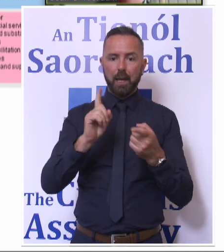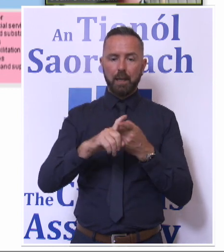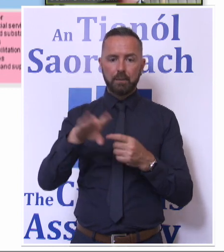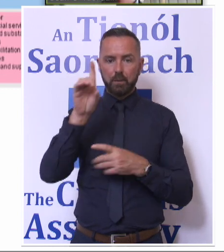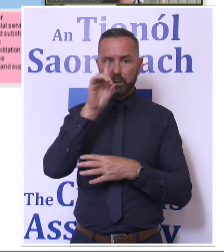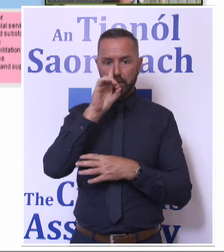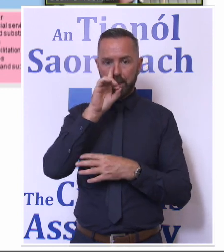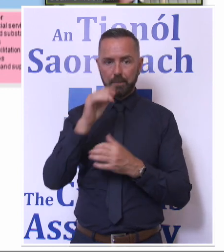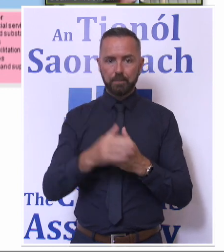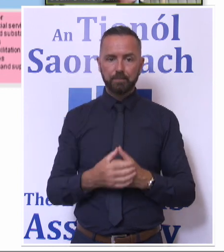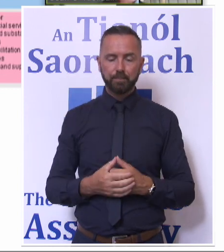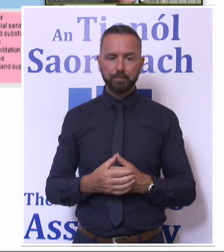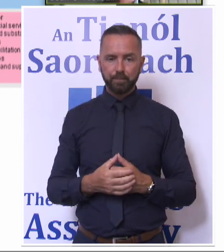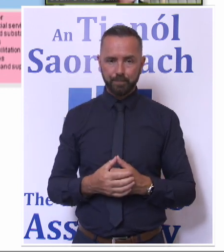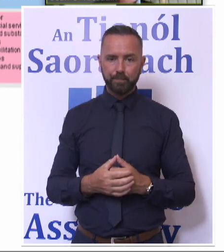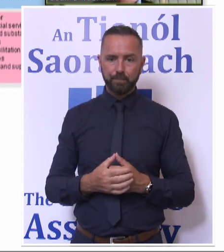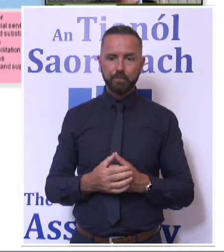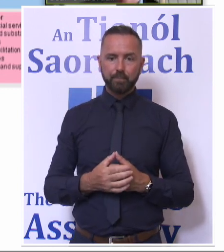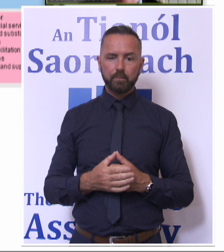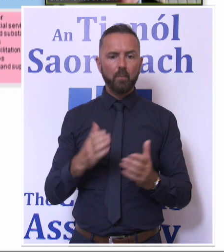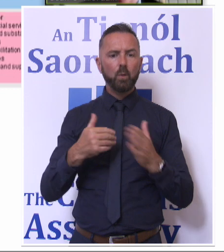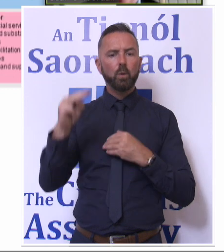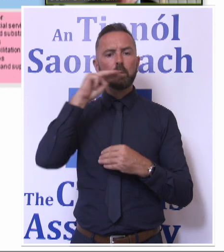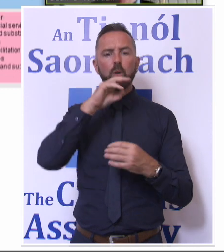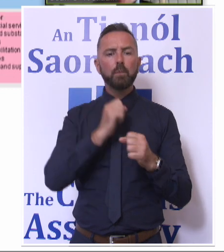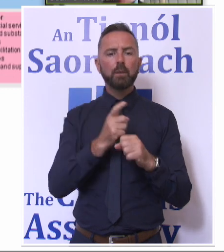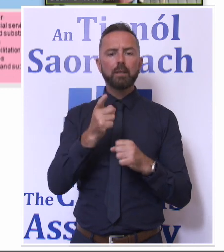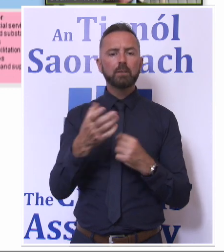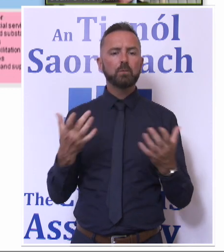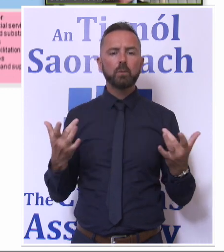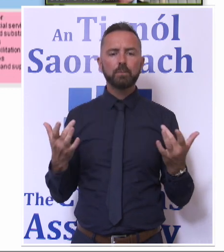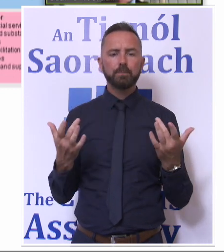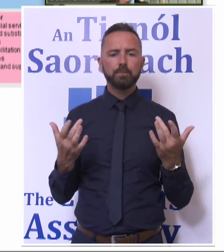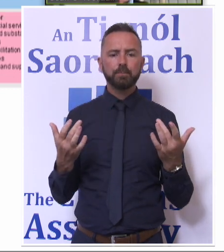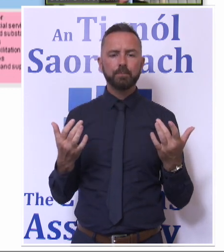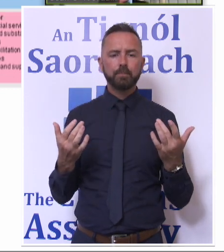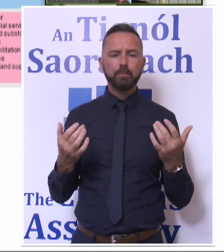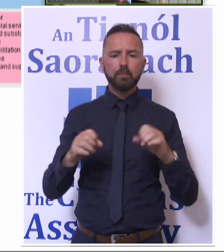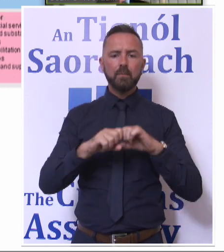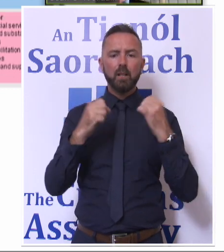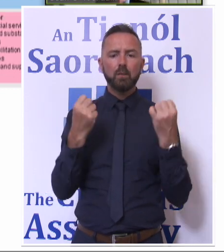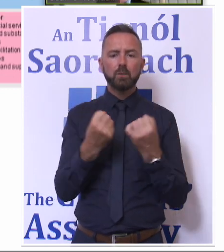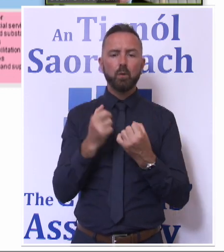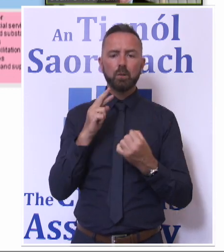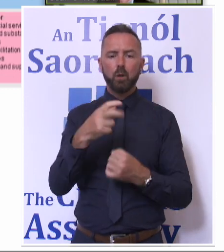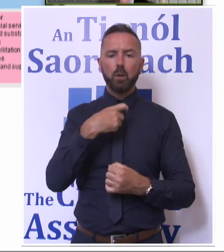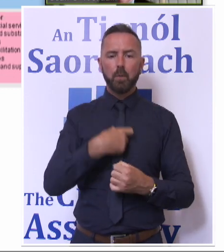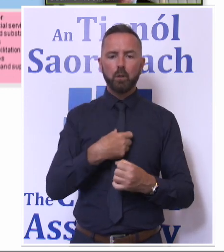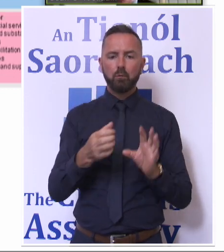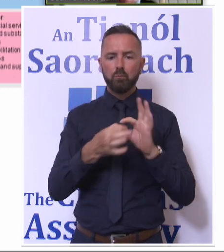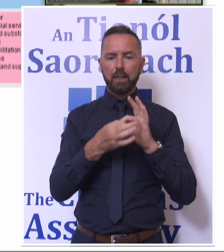so on. And what is really significant about that is that social or person-related